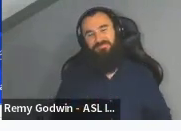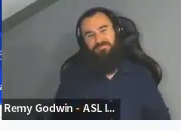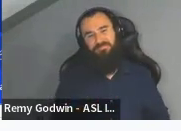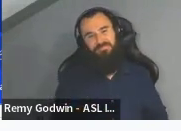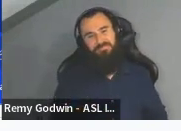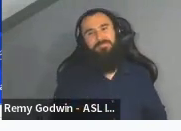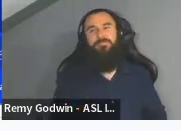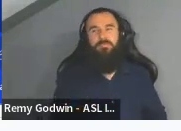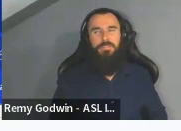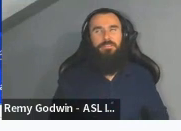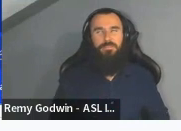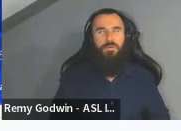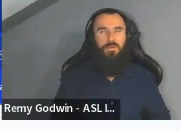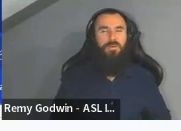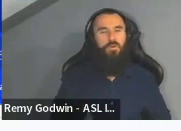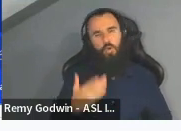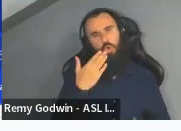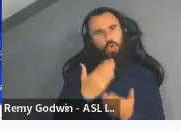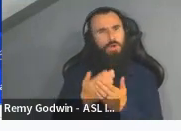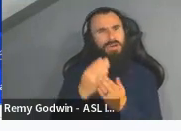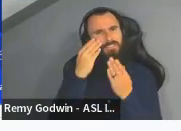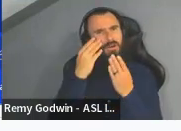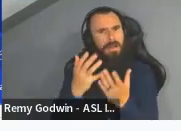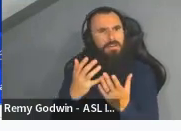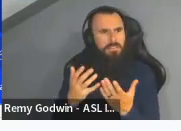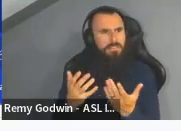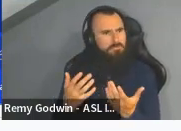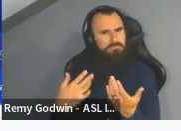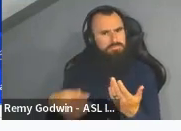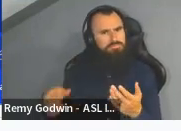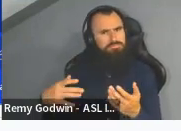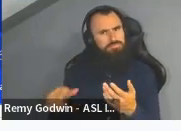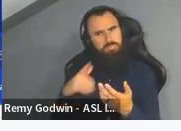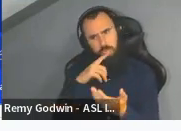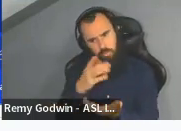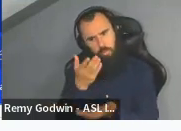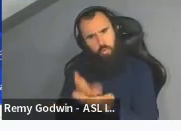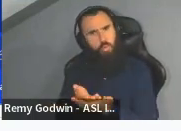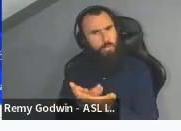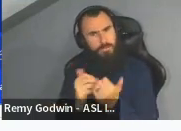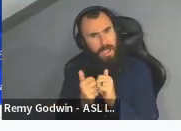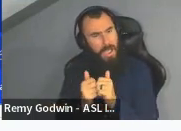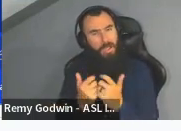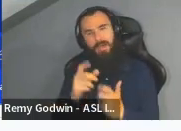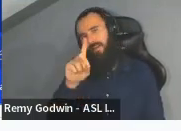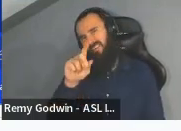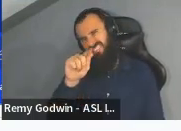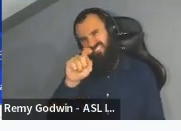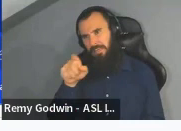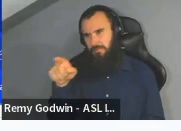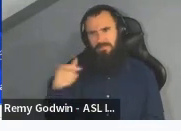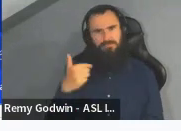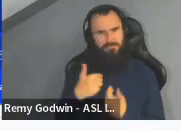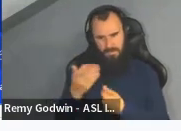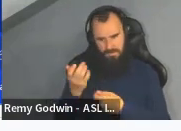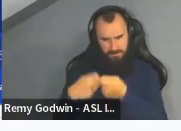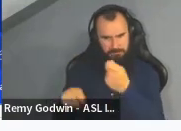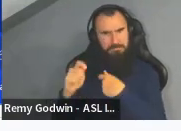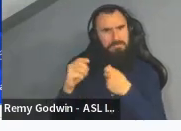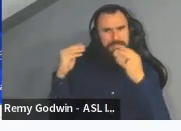So this is good information for this to prove this is happening would be dates where substitute teachers were